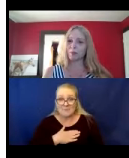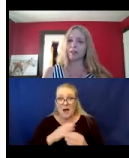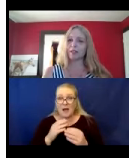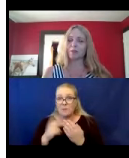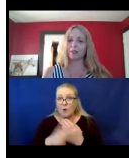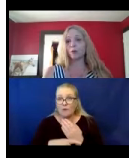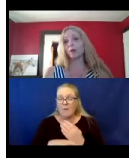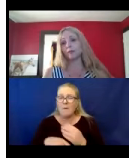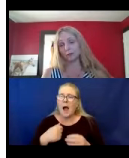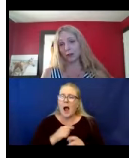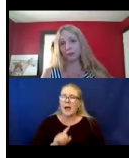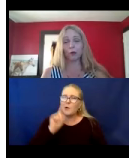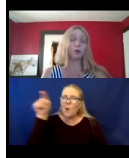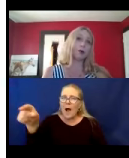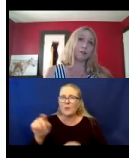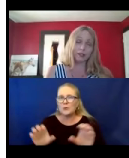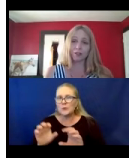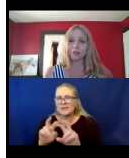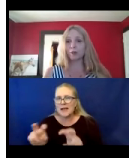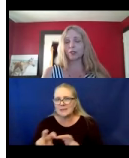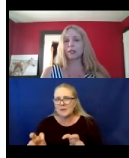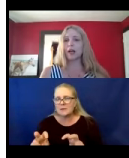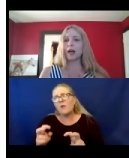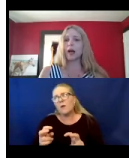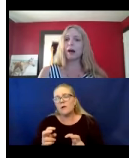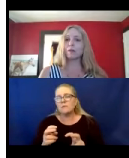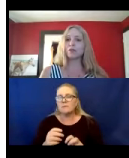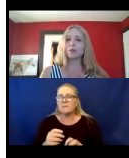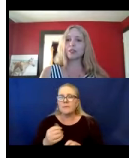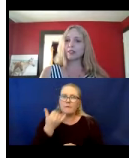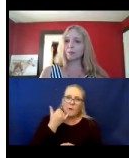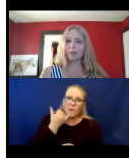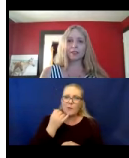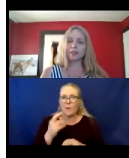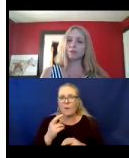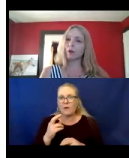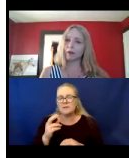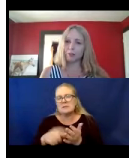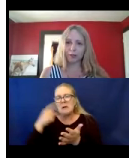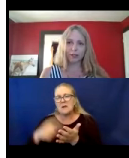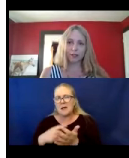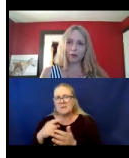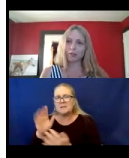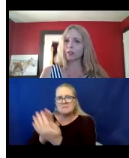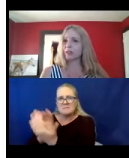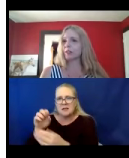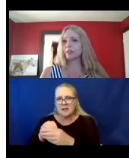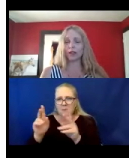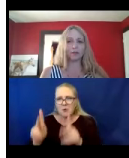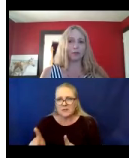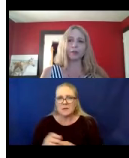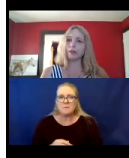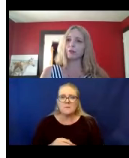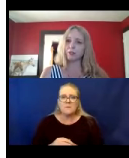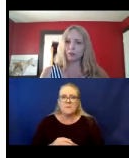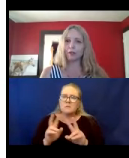out and do some assessments, well, by phone or occasionally in person. Do some assessments to see if you are experiencing depression and kind